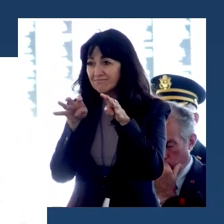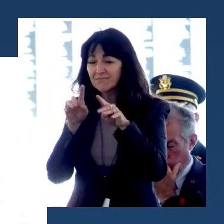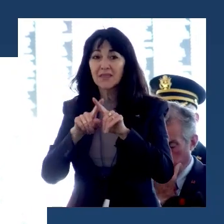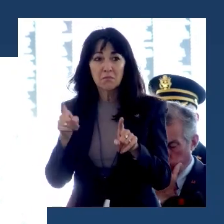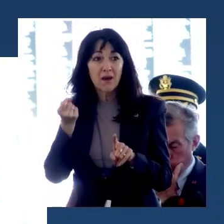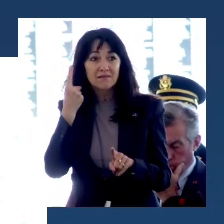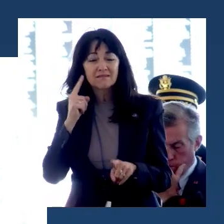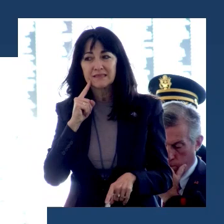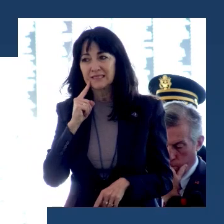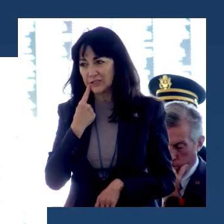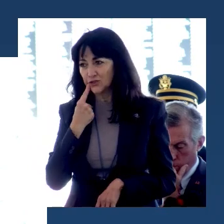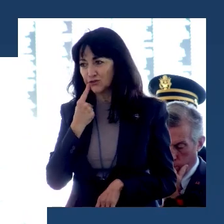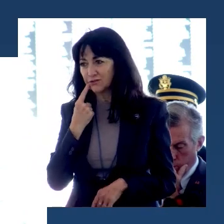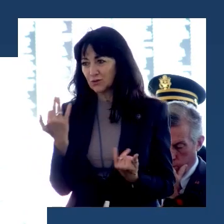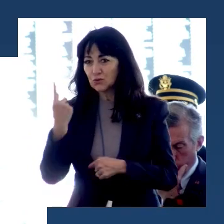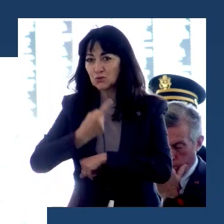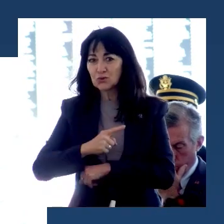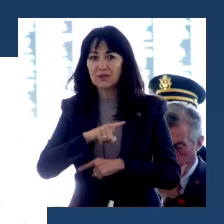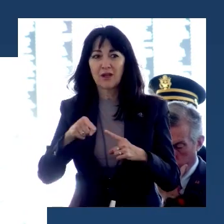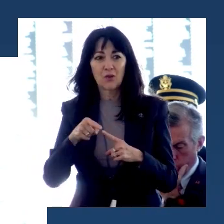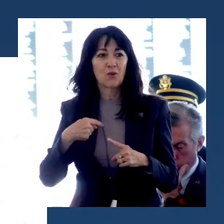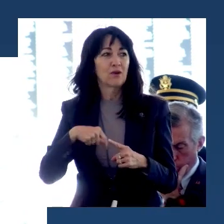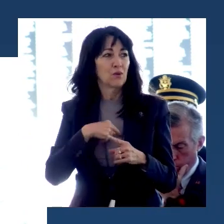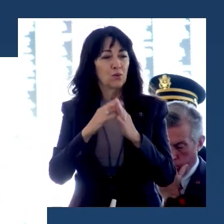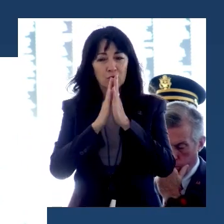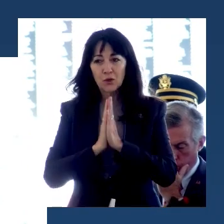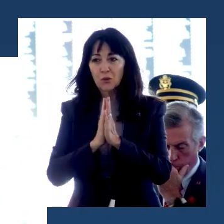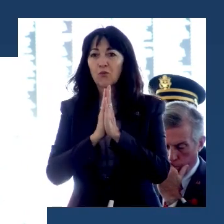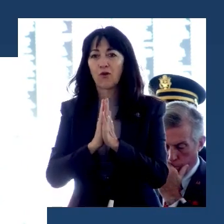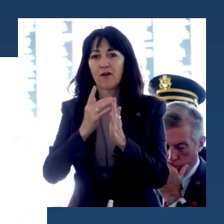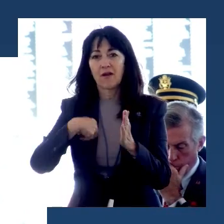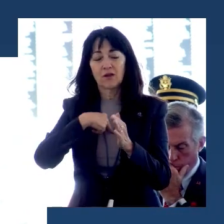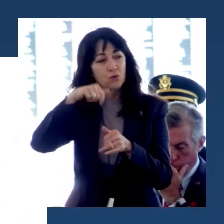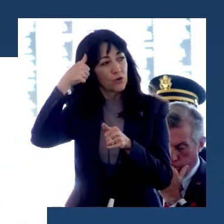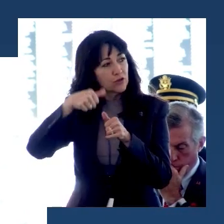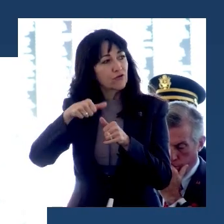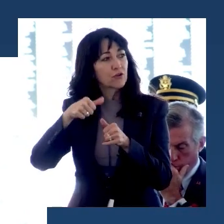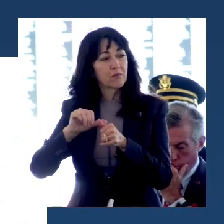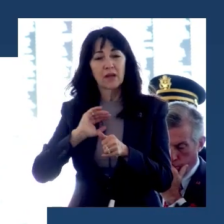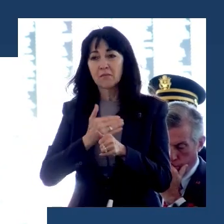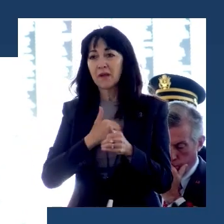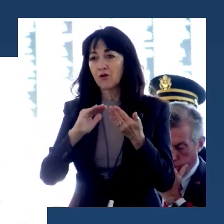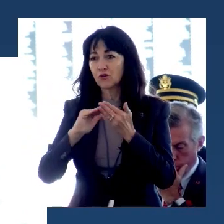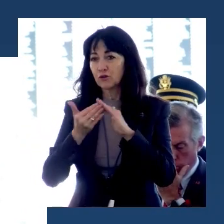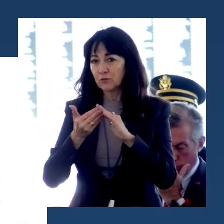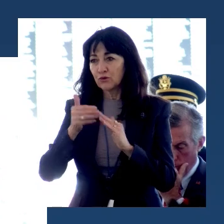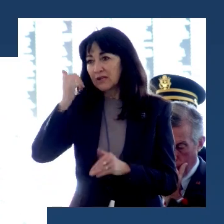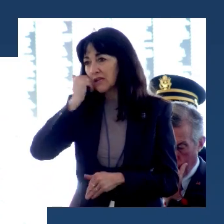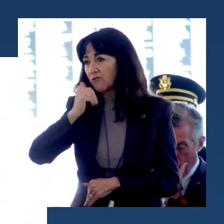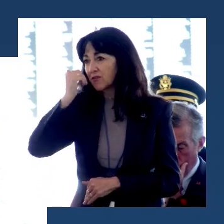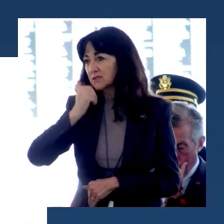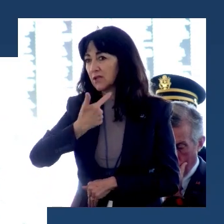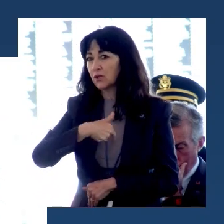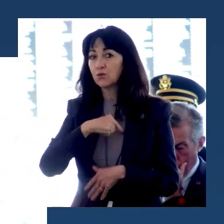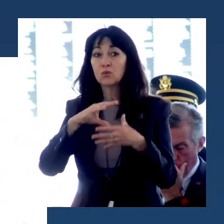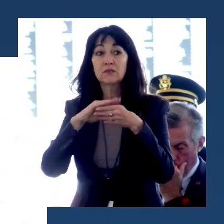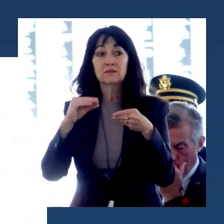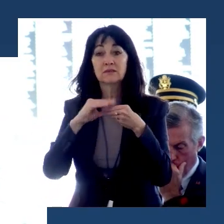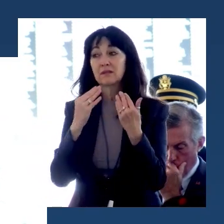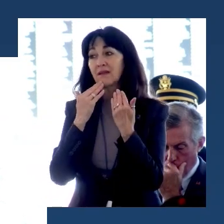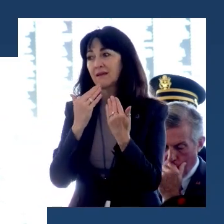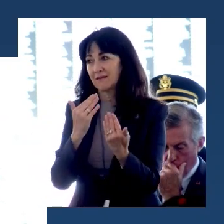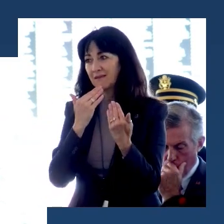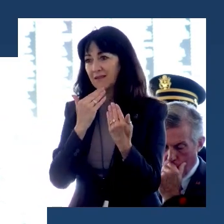when we pray, when we remember, and we have flags, and we're in our communities, every day, we say thank you. And we're gonna end